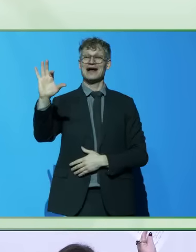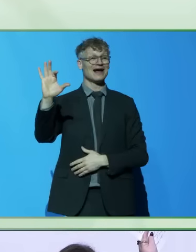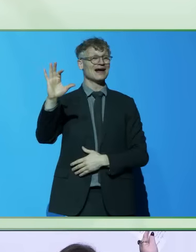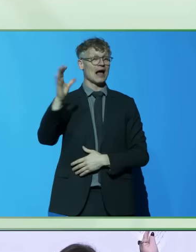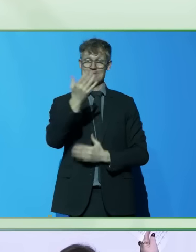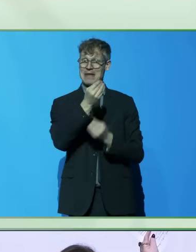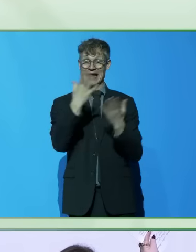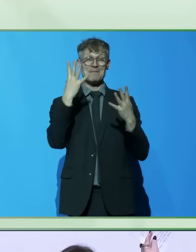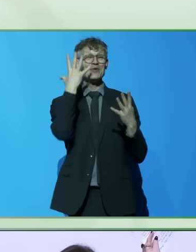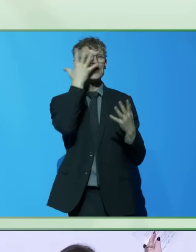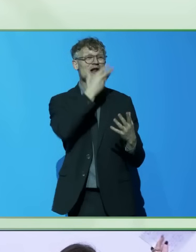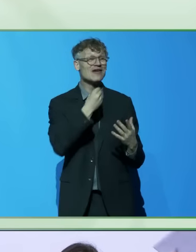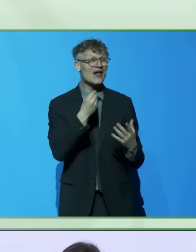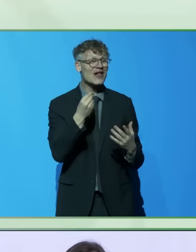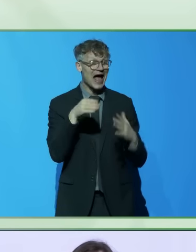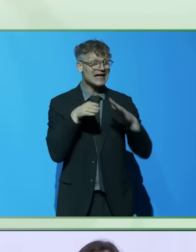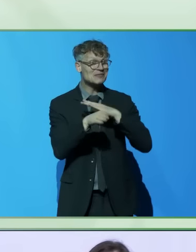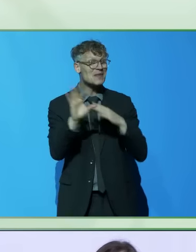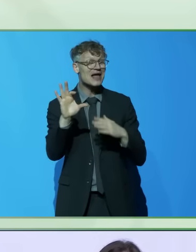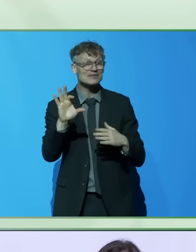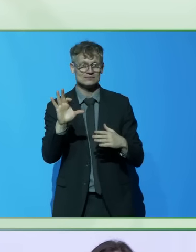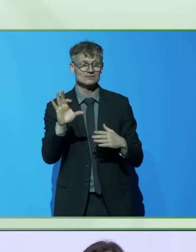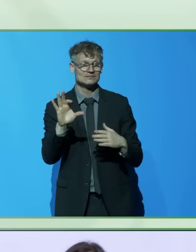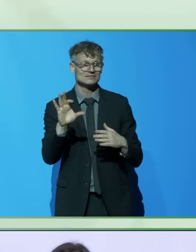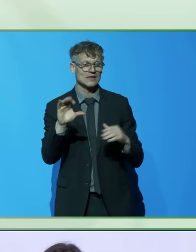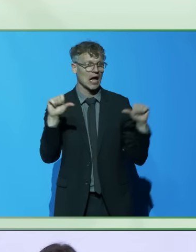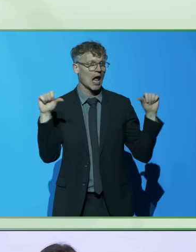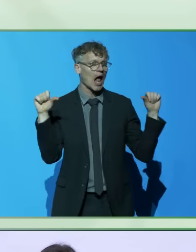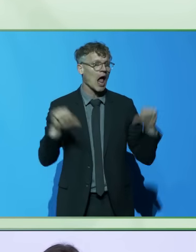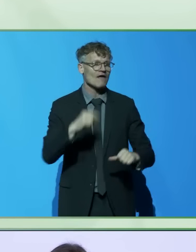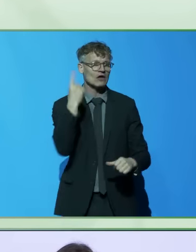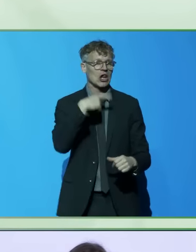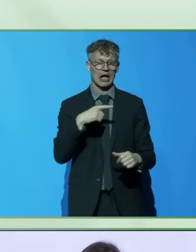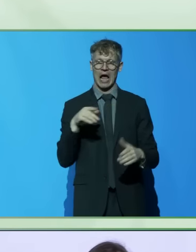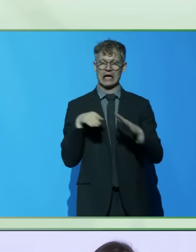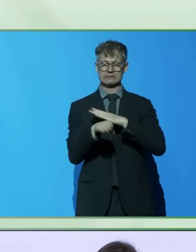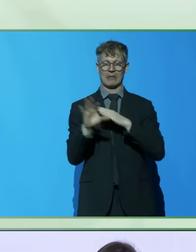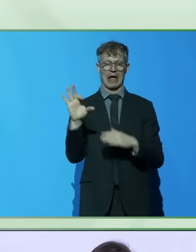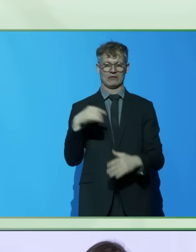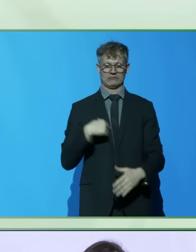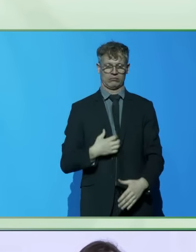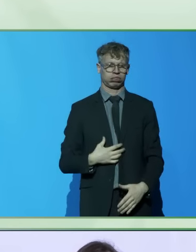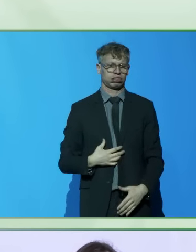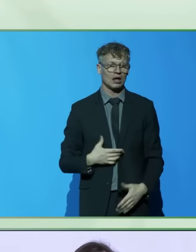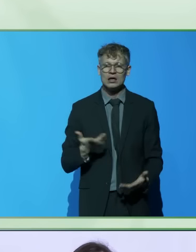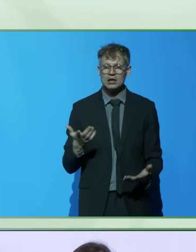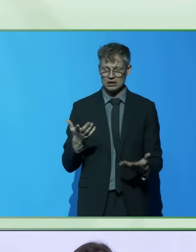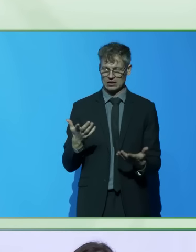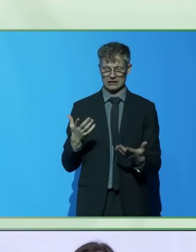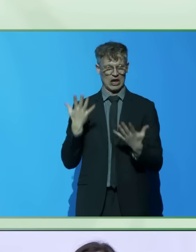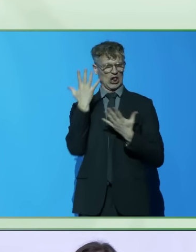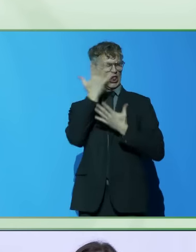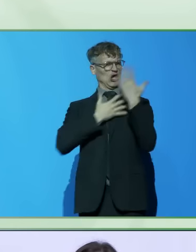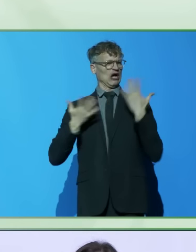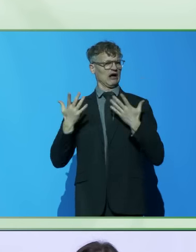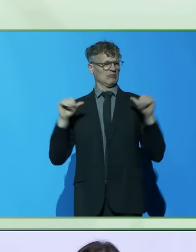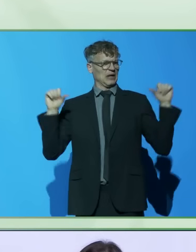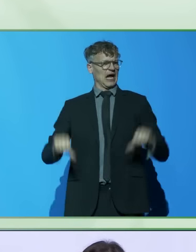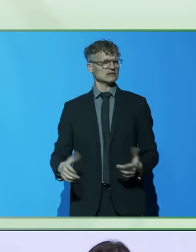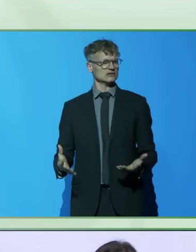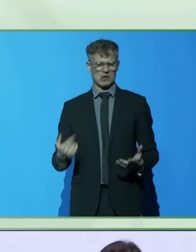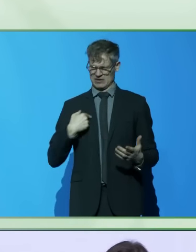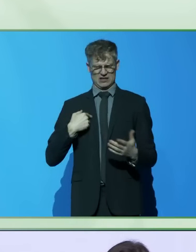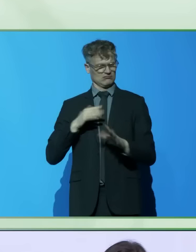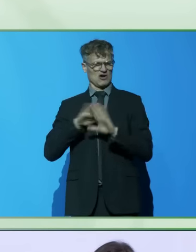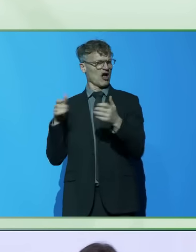in a... Because when we design for disabled people, we never think about their dignity or the idea that they might want a space that is